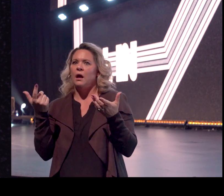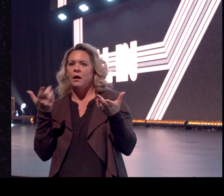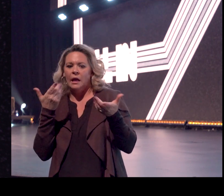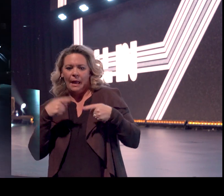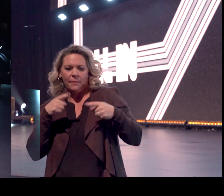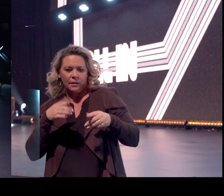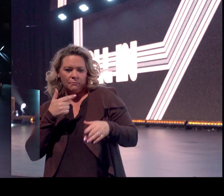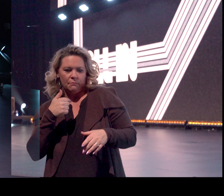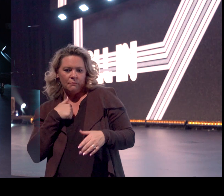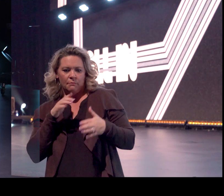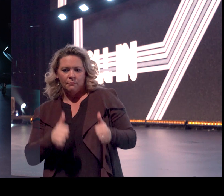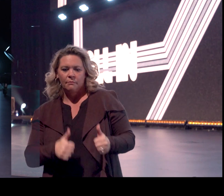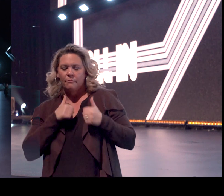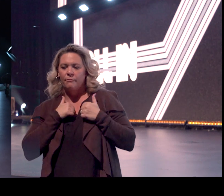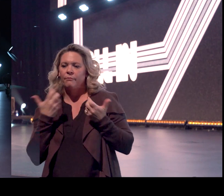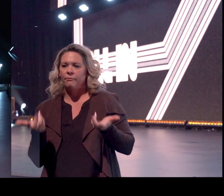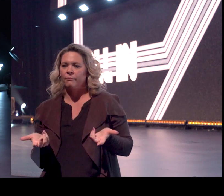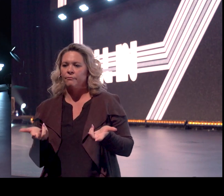what I have going on.